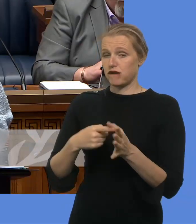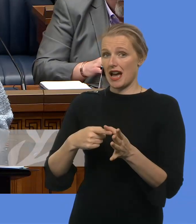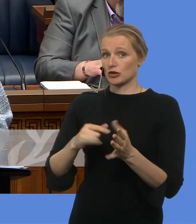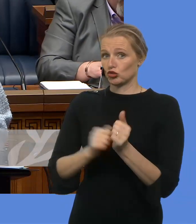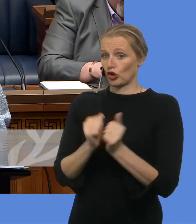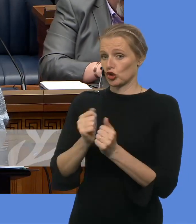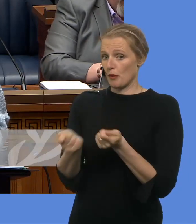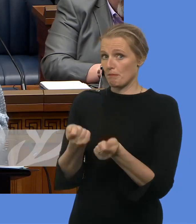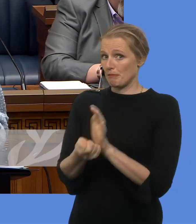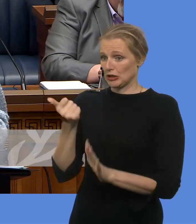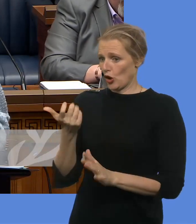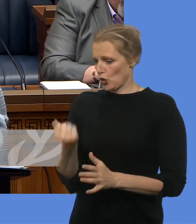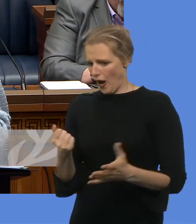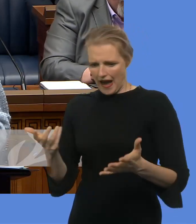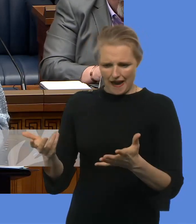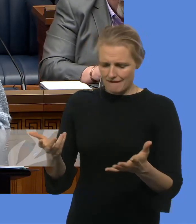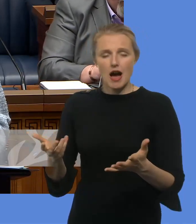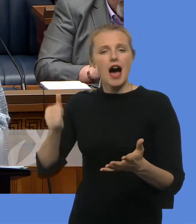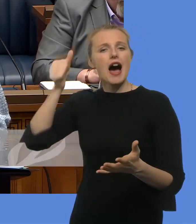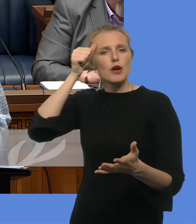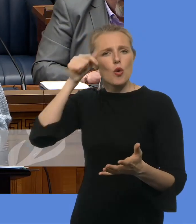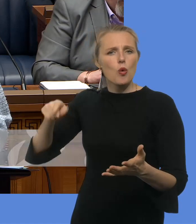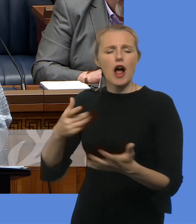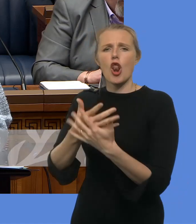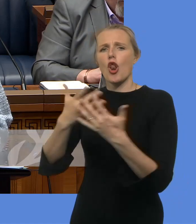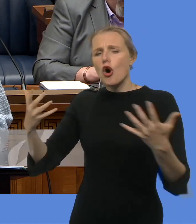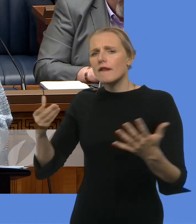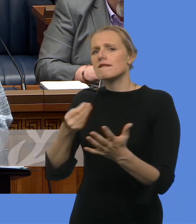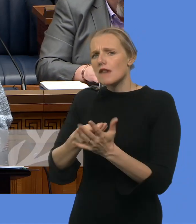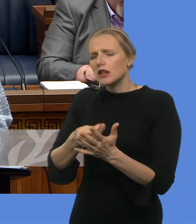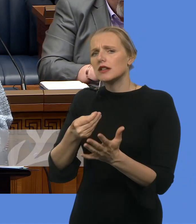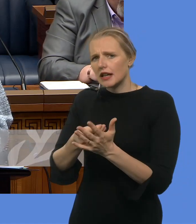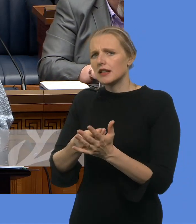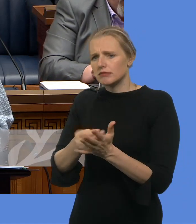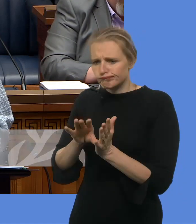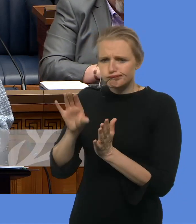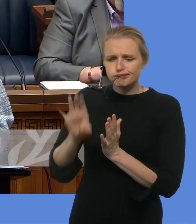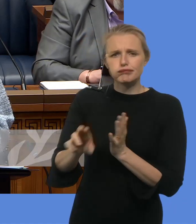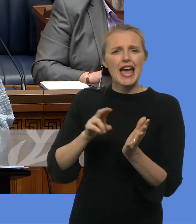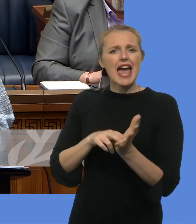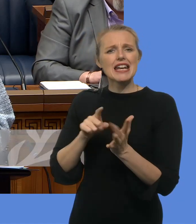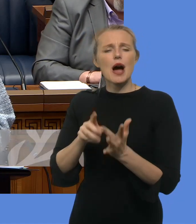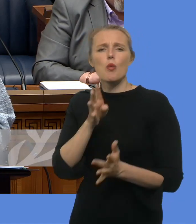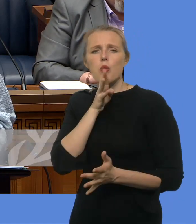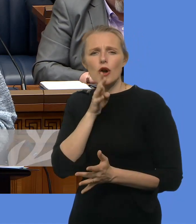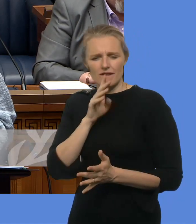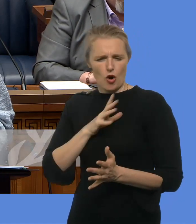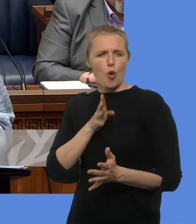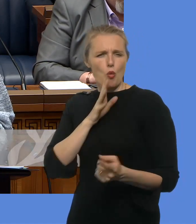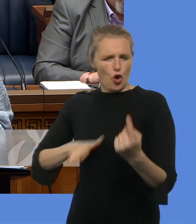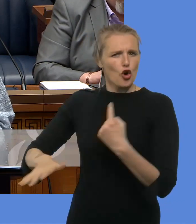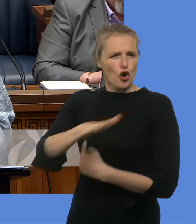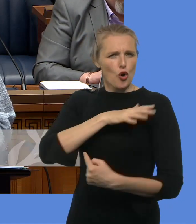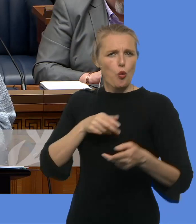know that significant funding is invested in NI Water in respect of our water infrastructure, which it would